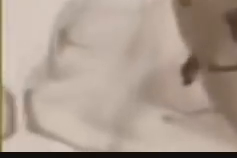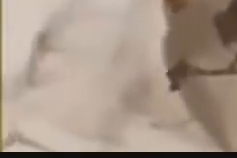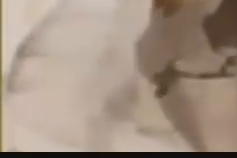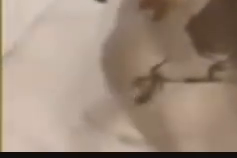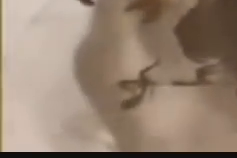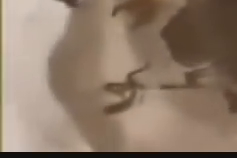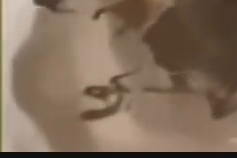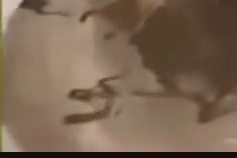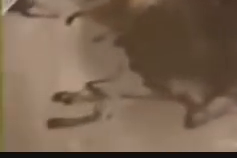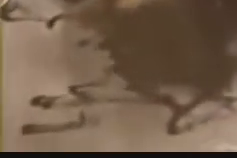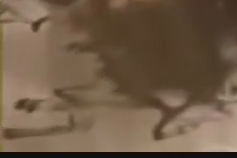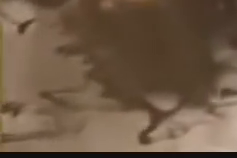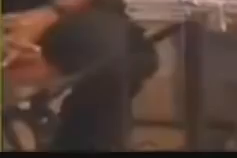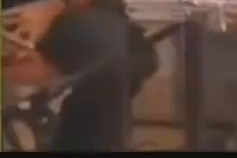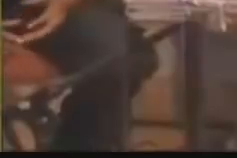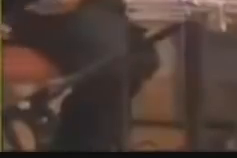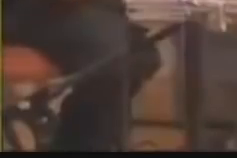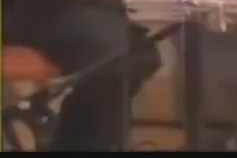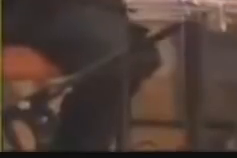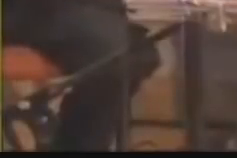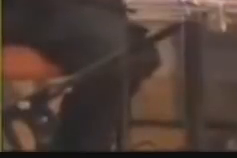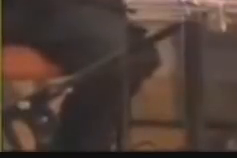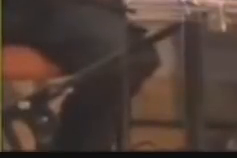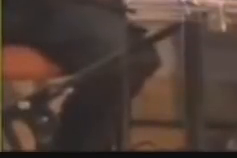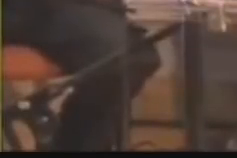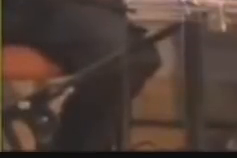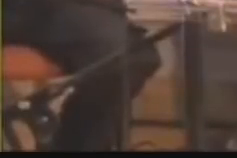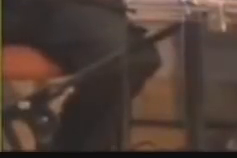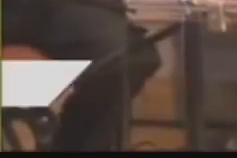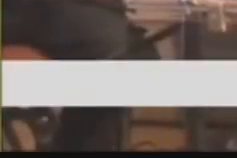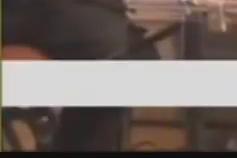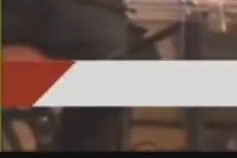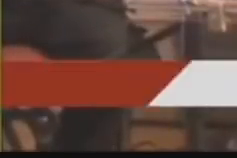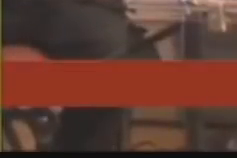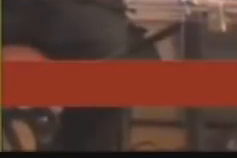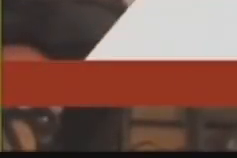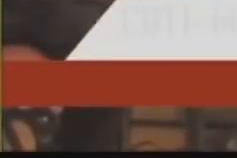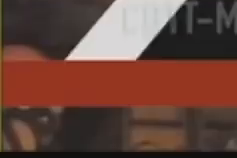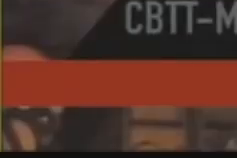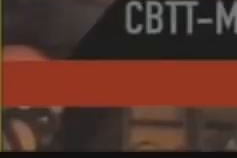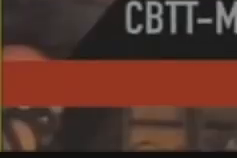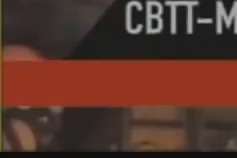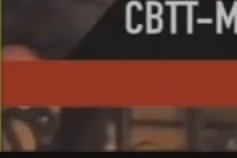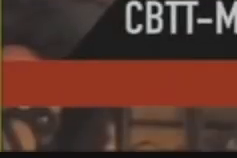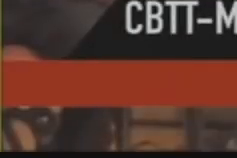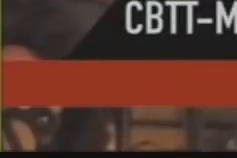The music continues to caress us all